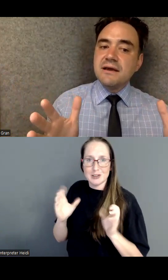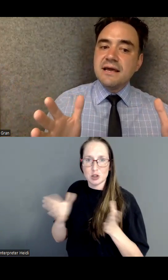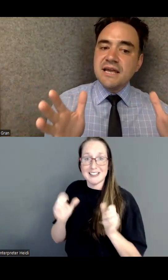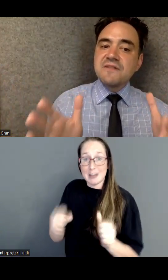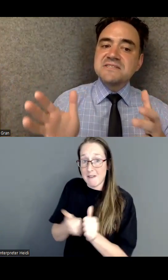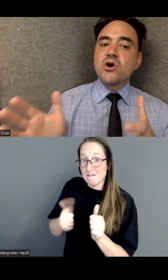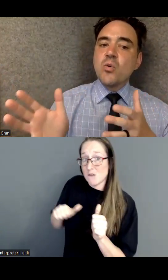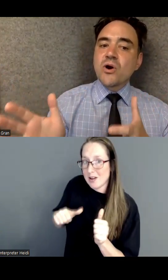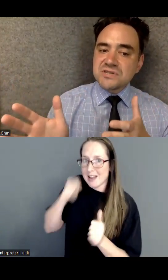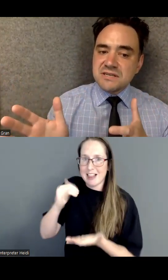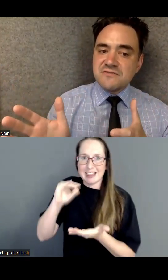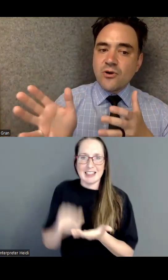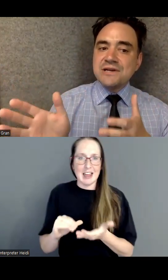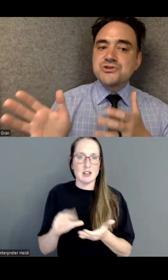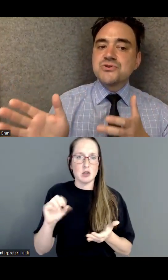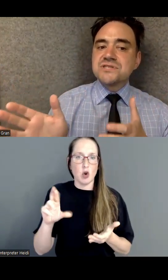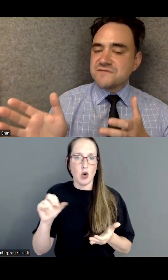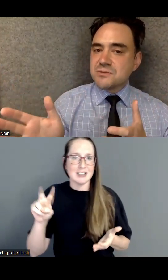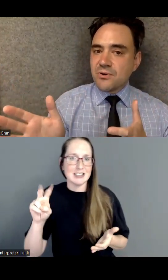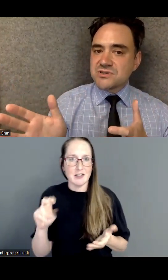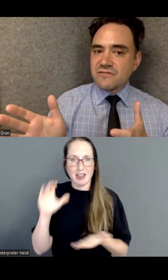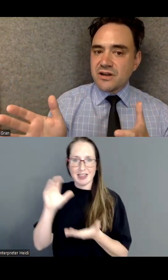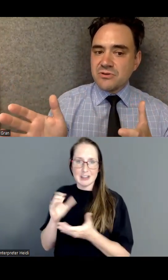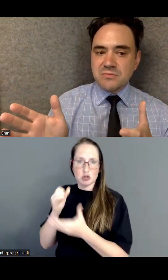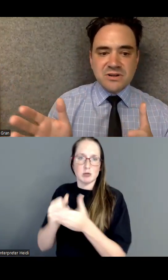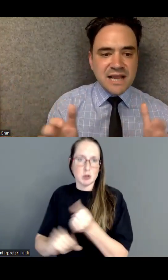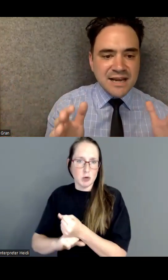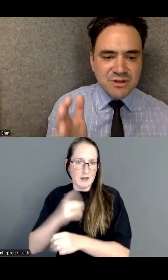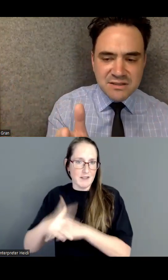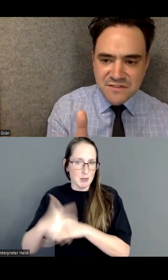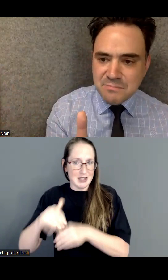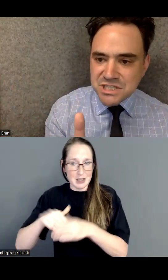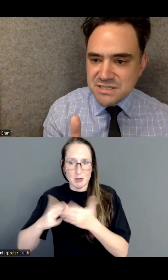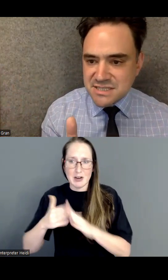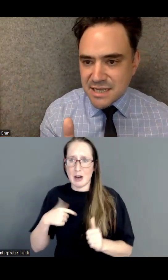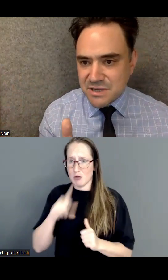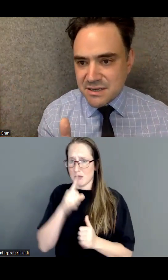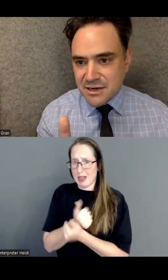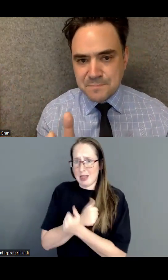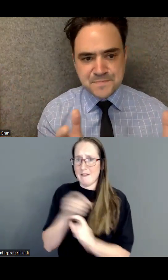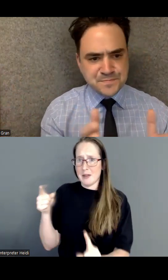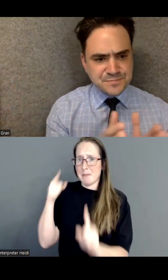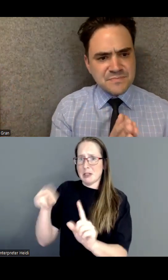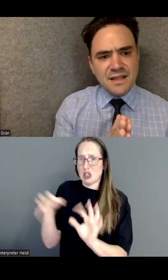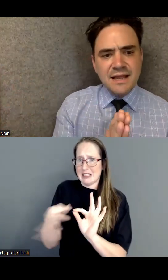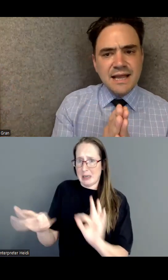avoided if less coercive or intrusive supports are available in community. And I really love the mission statement here.